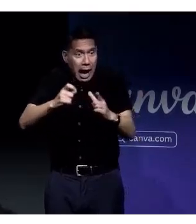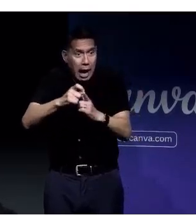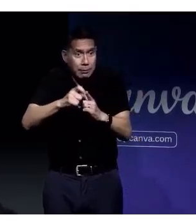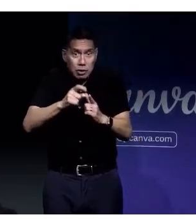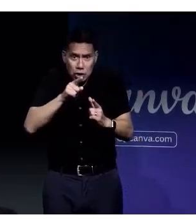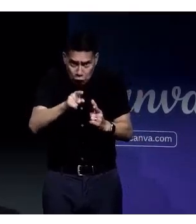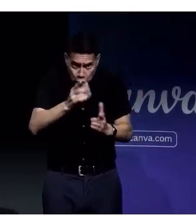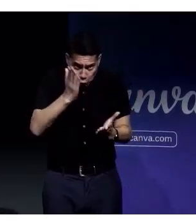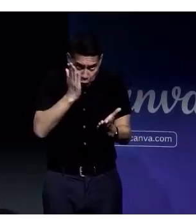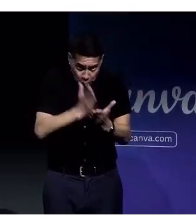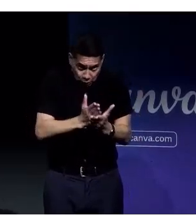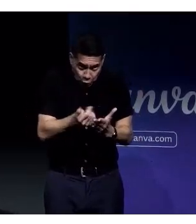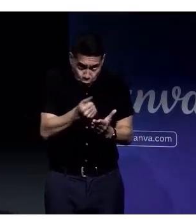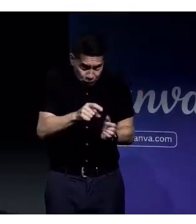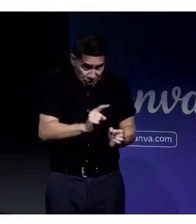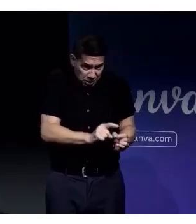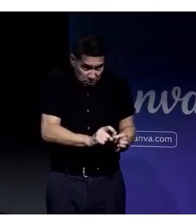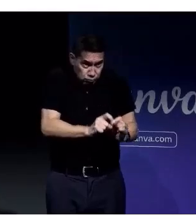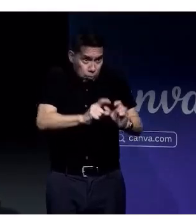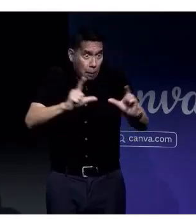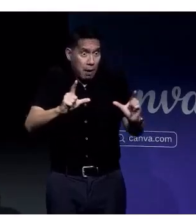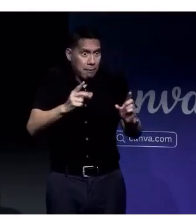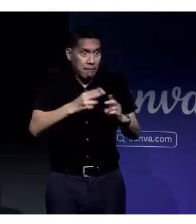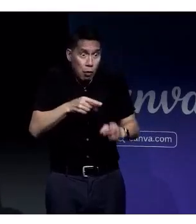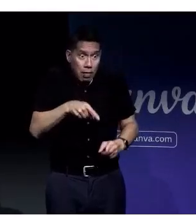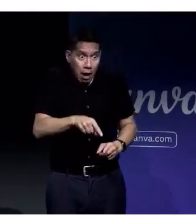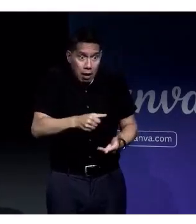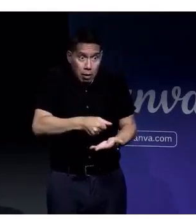the pop-up thing for that.